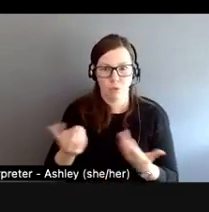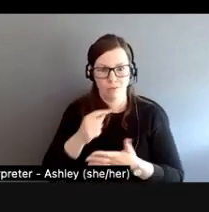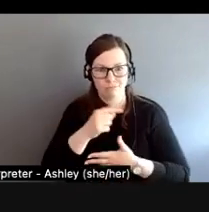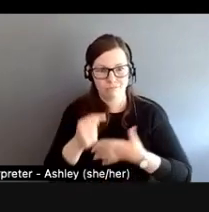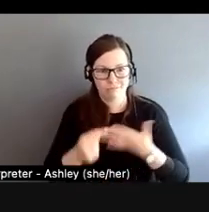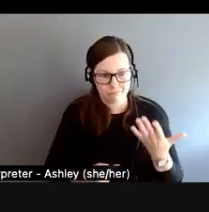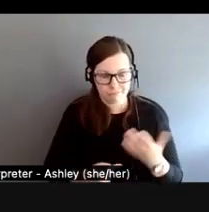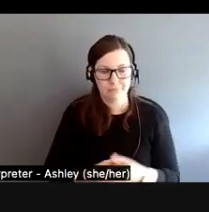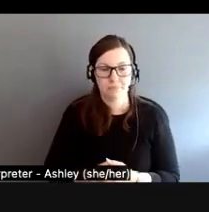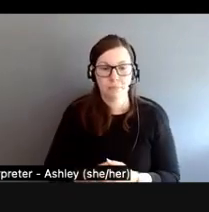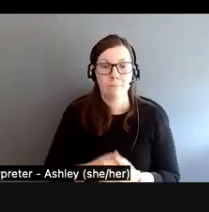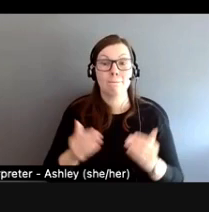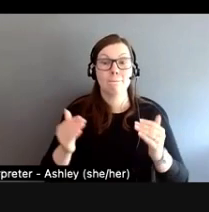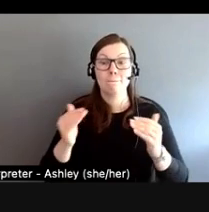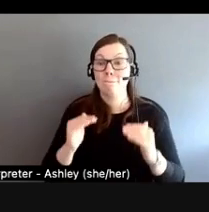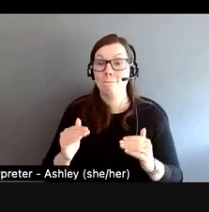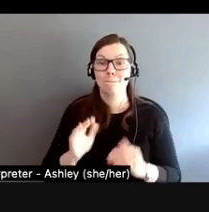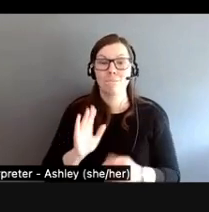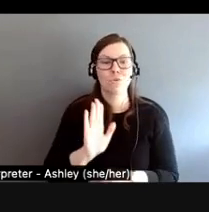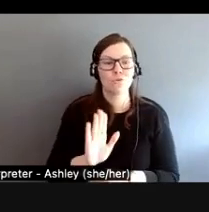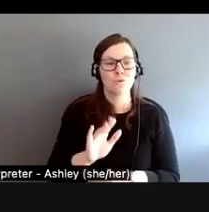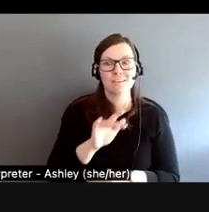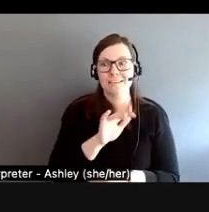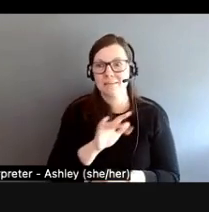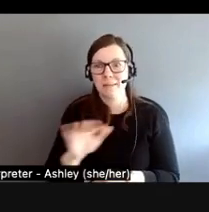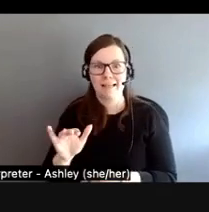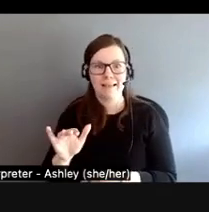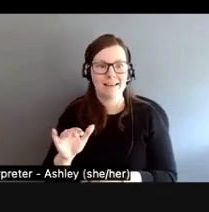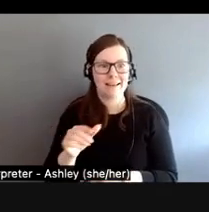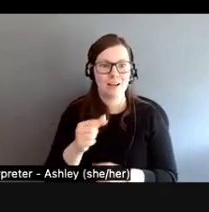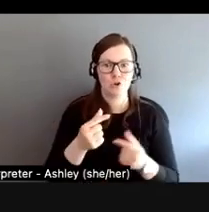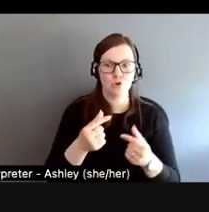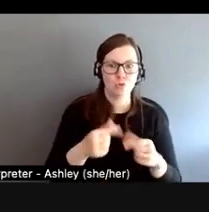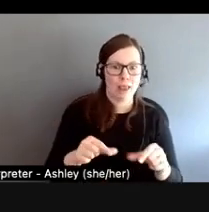so you don't lose all of those views and likes and all of that